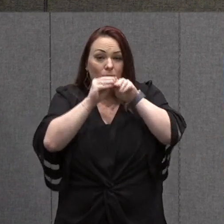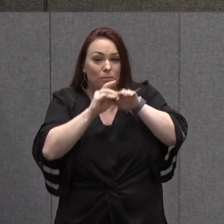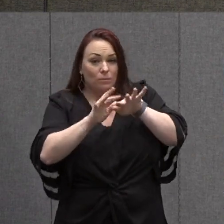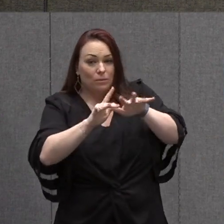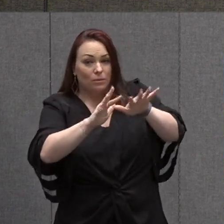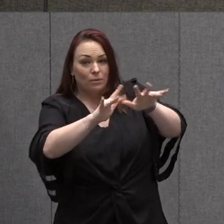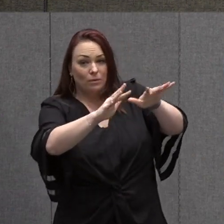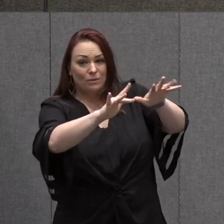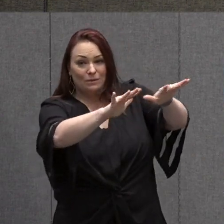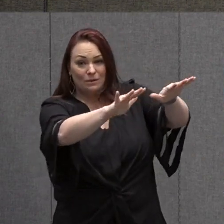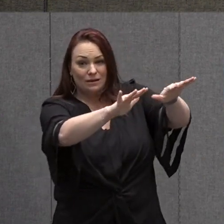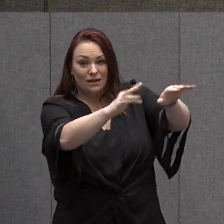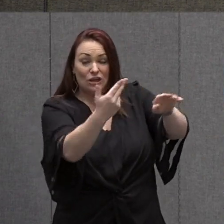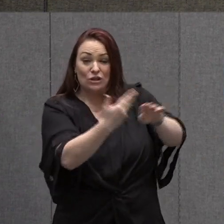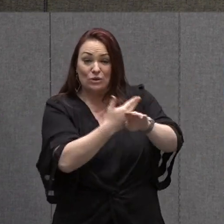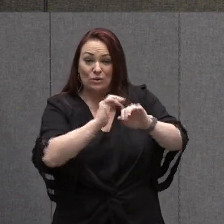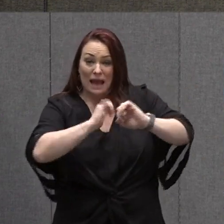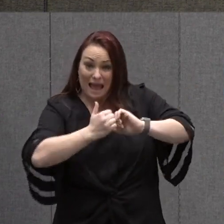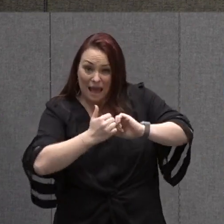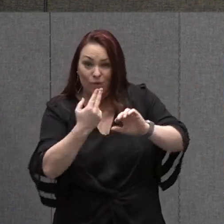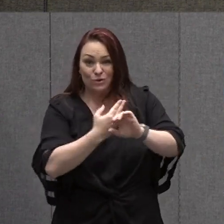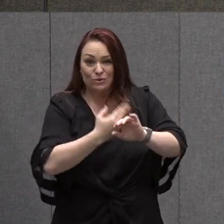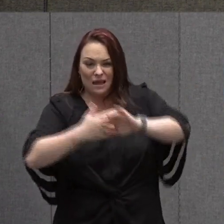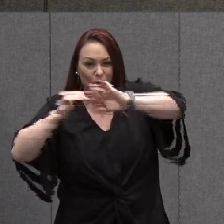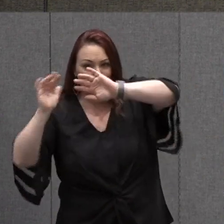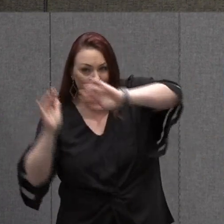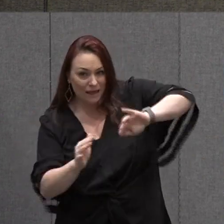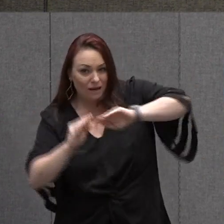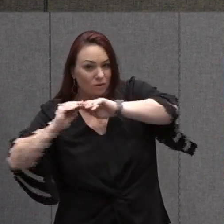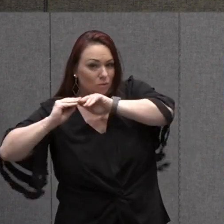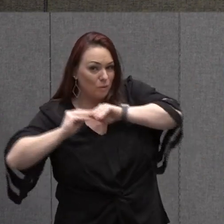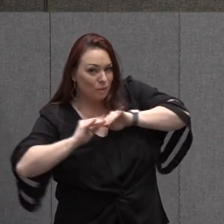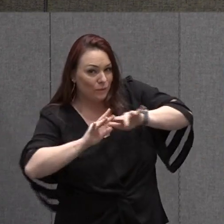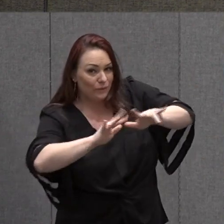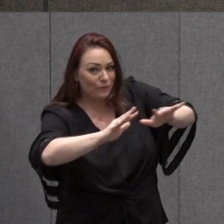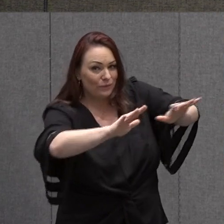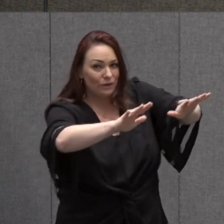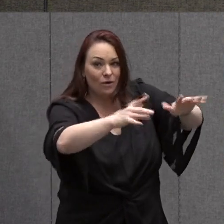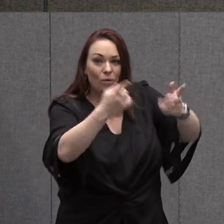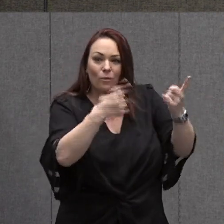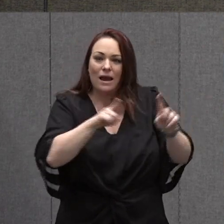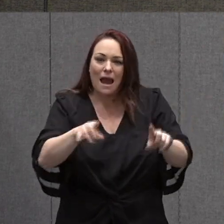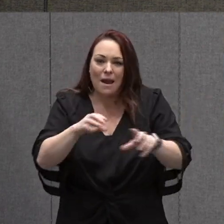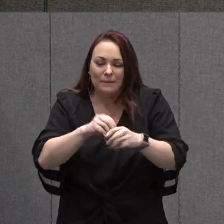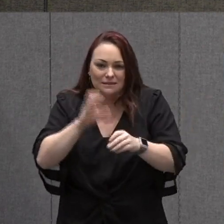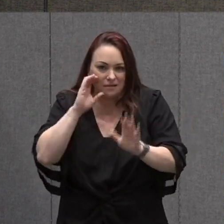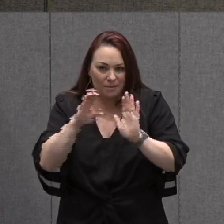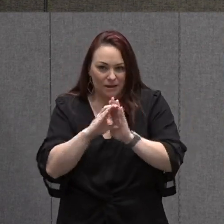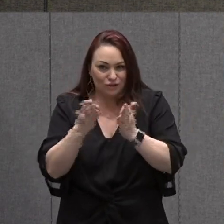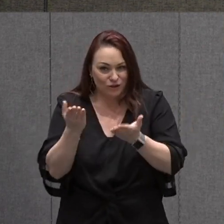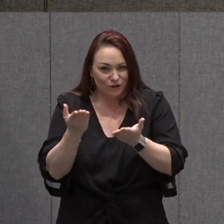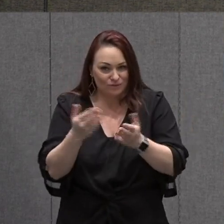seeds using the power of the wind. What's happening in this picture?